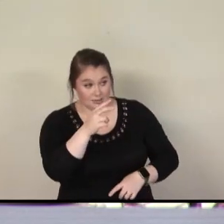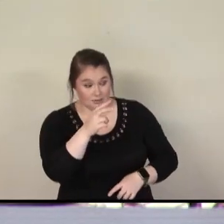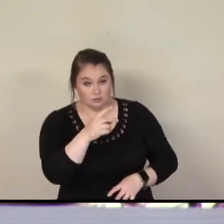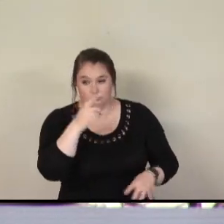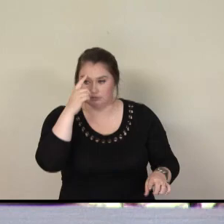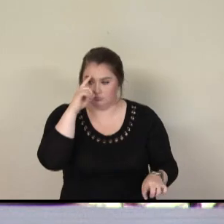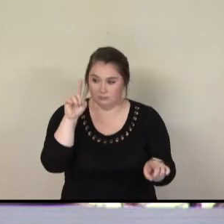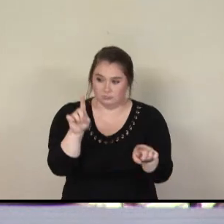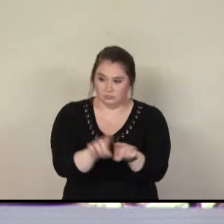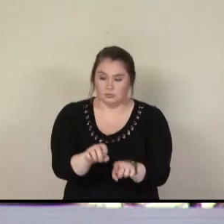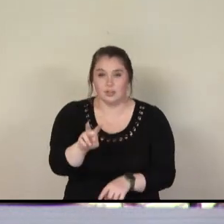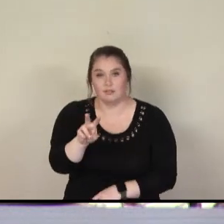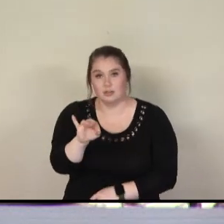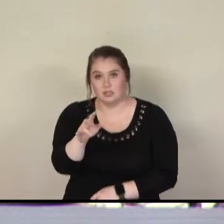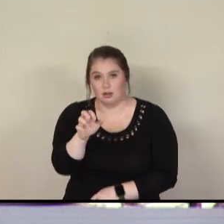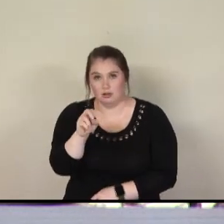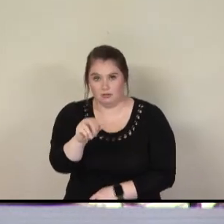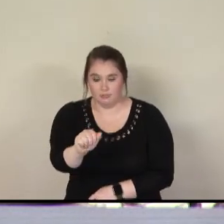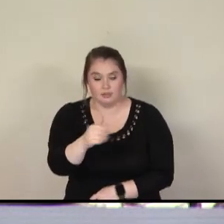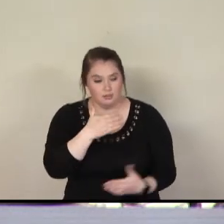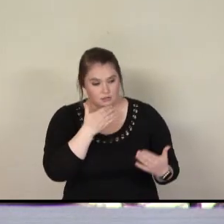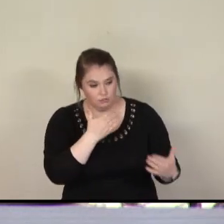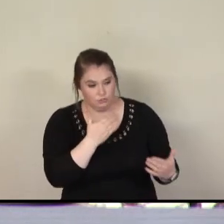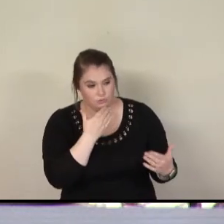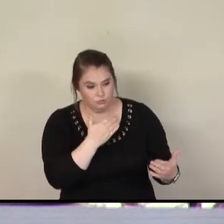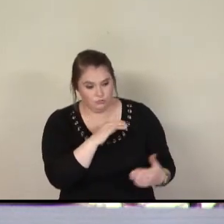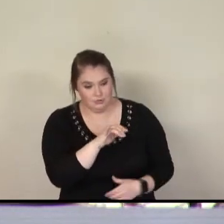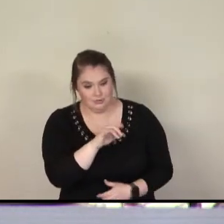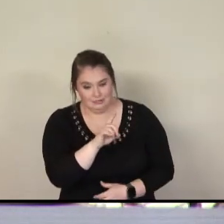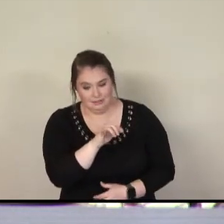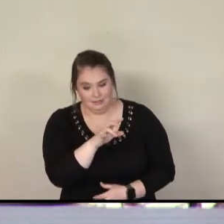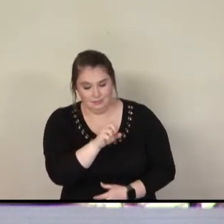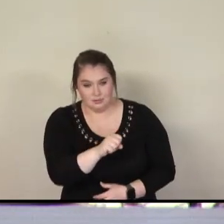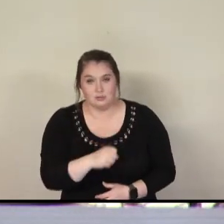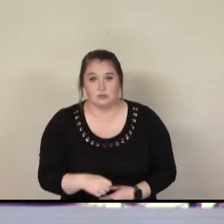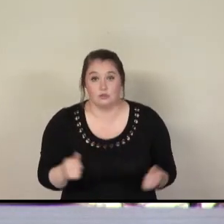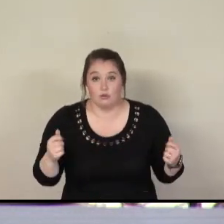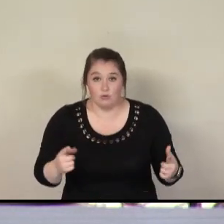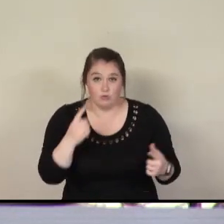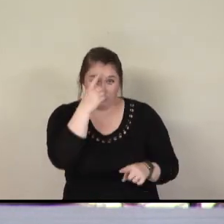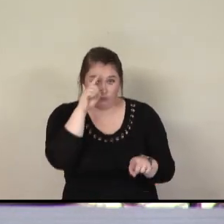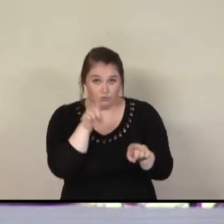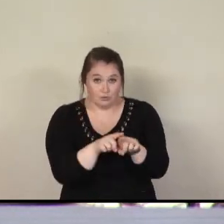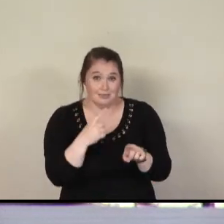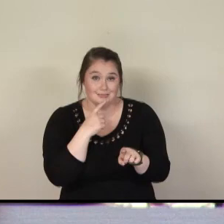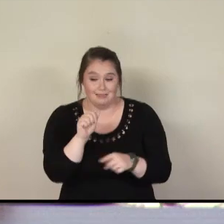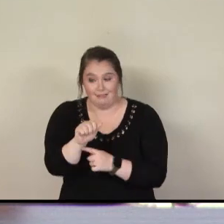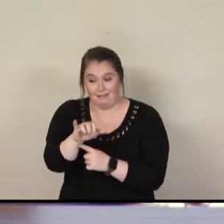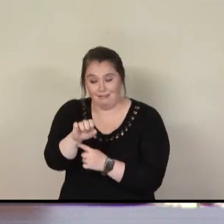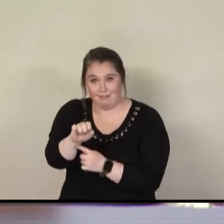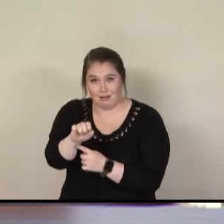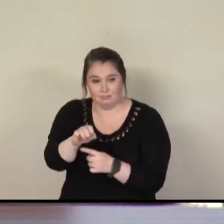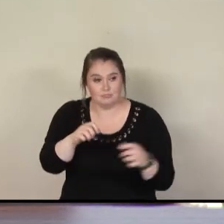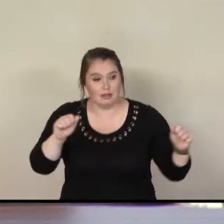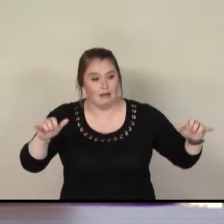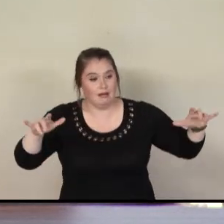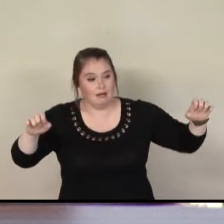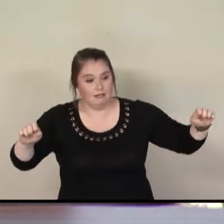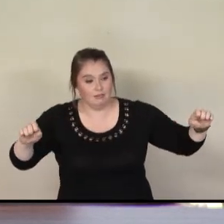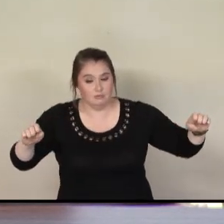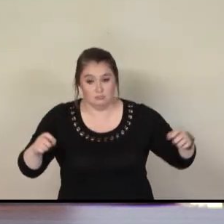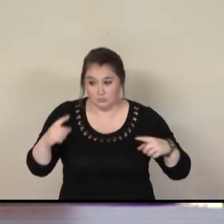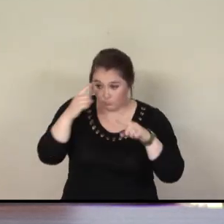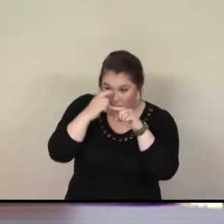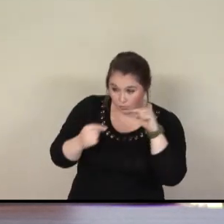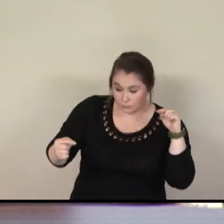you, Mr. Davis. Are there any questions? All in favor, say aye. Aye.